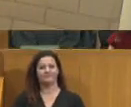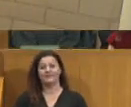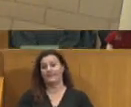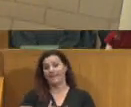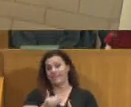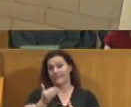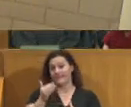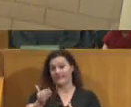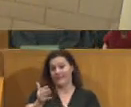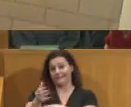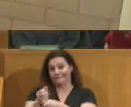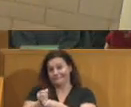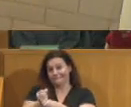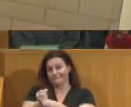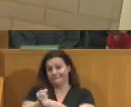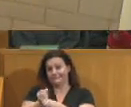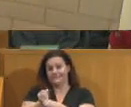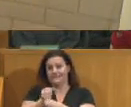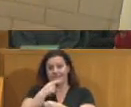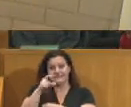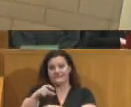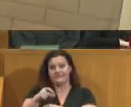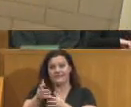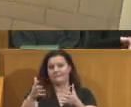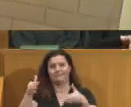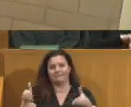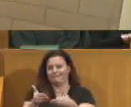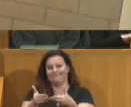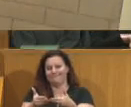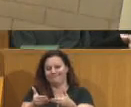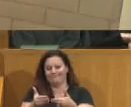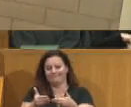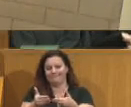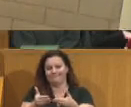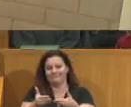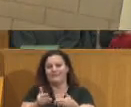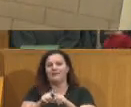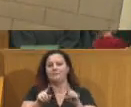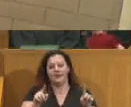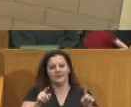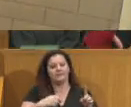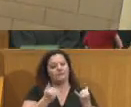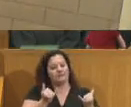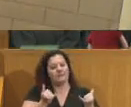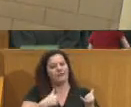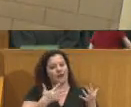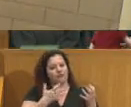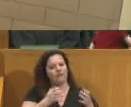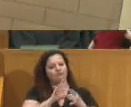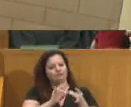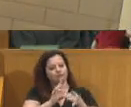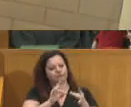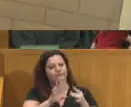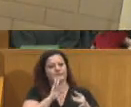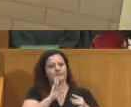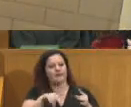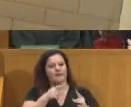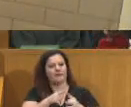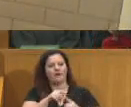my mother, on behalf of my great organization, Novant Health. I am a product of this community,